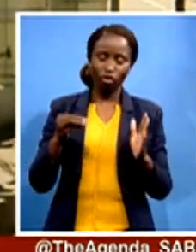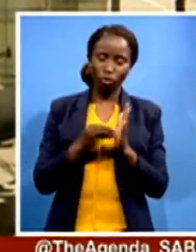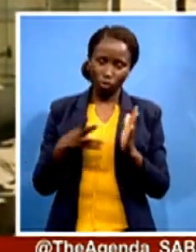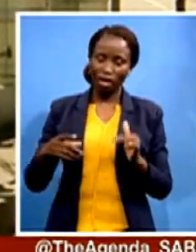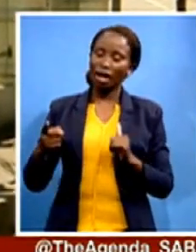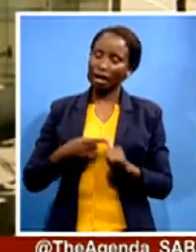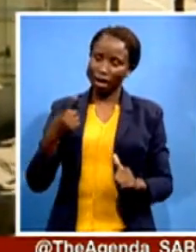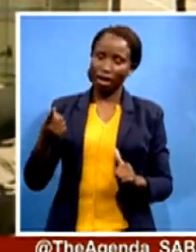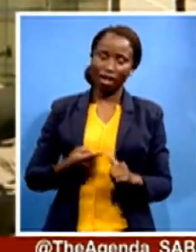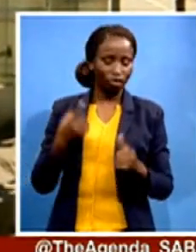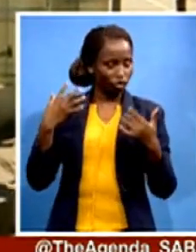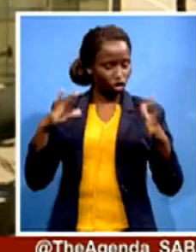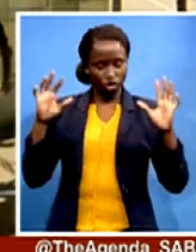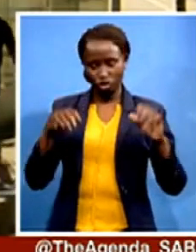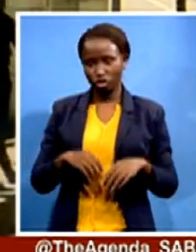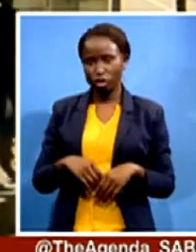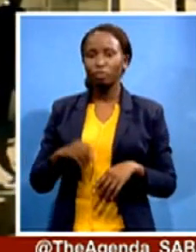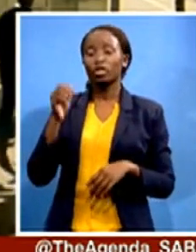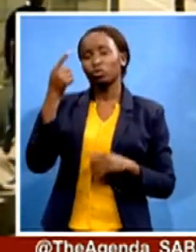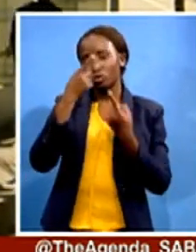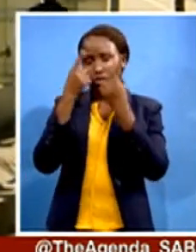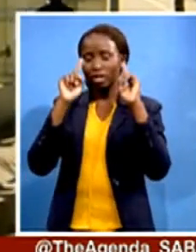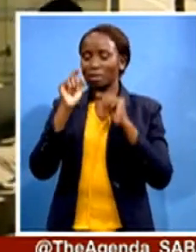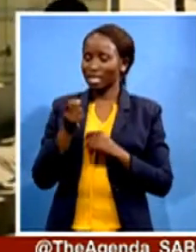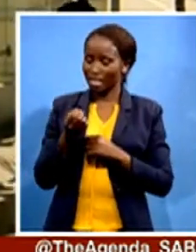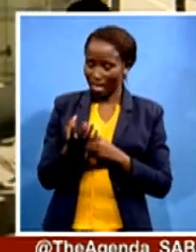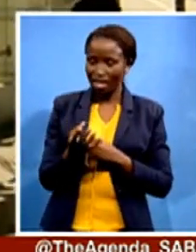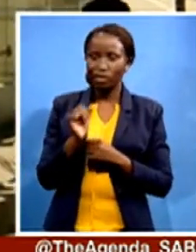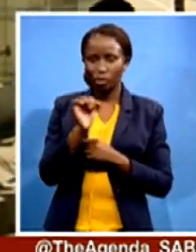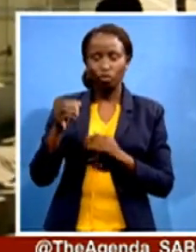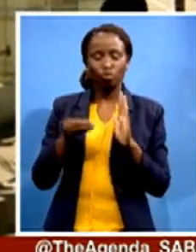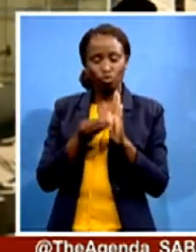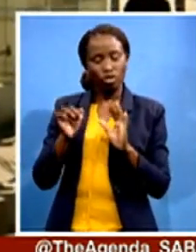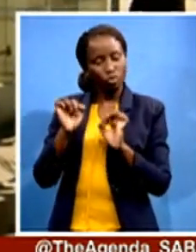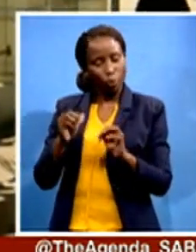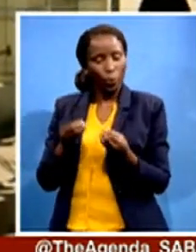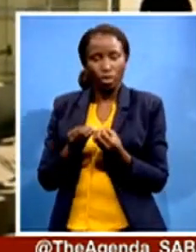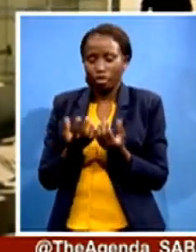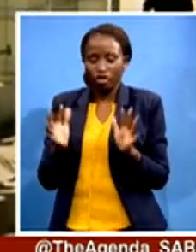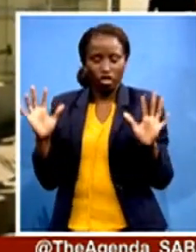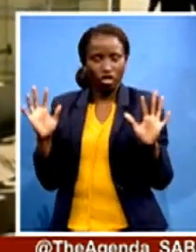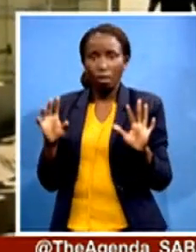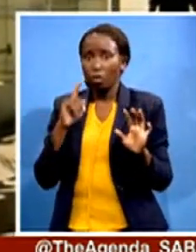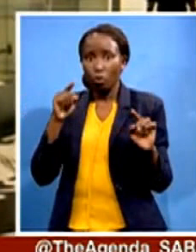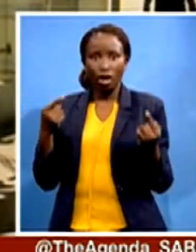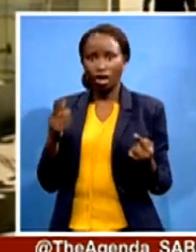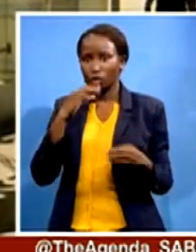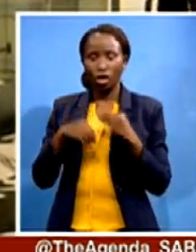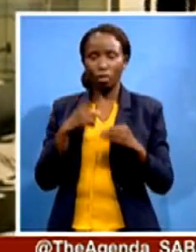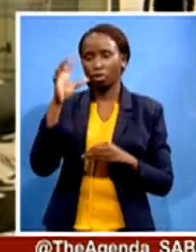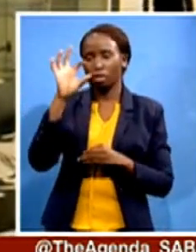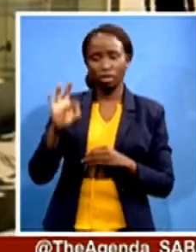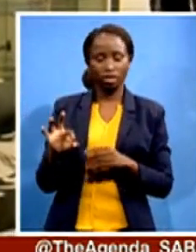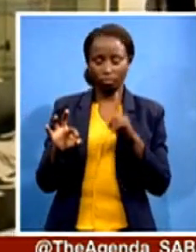students, what has been paid by NSFAS. We won't narrow this discussion to a percentage. Maybe they might be correct or wrong, but